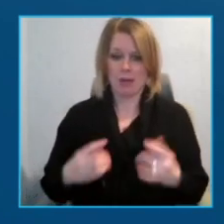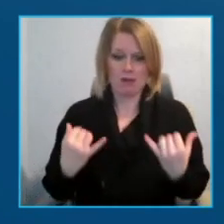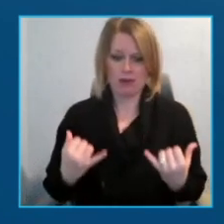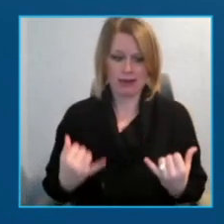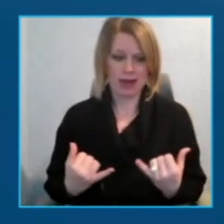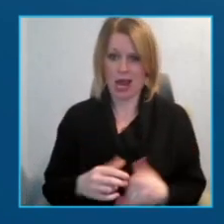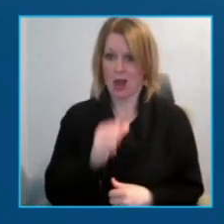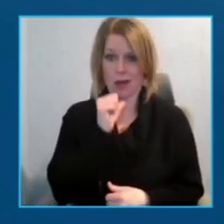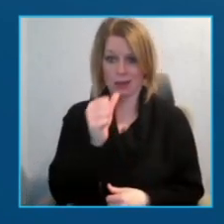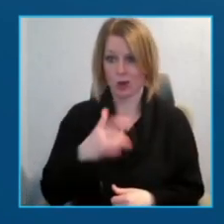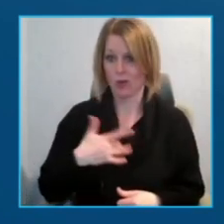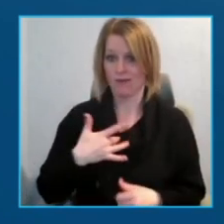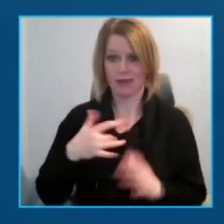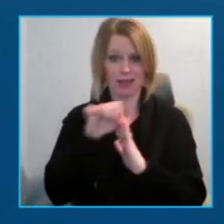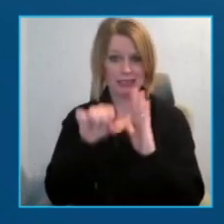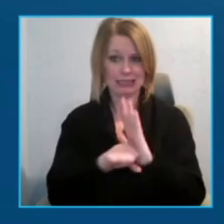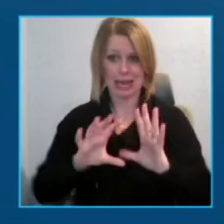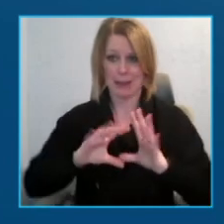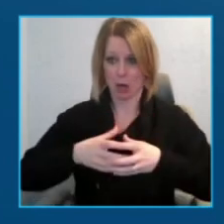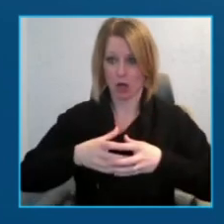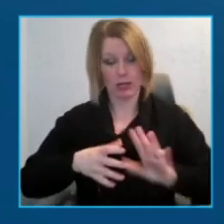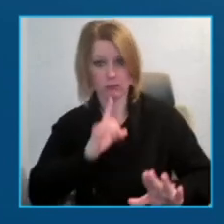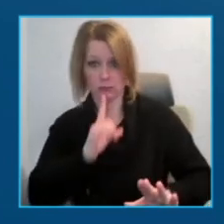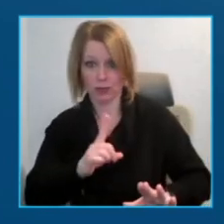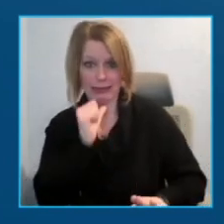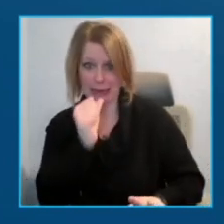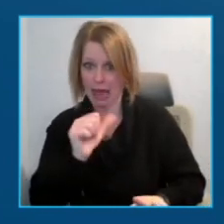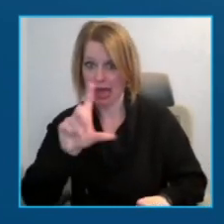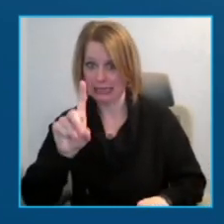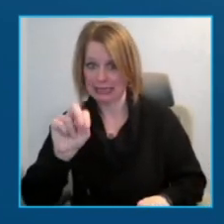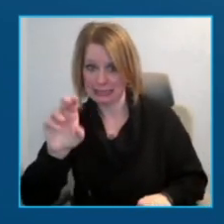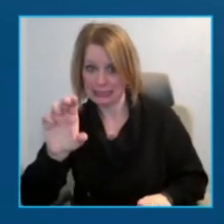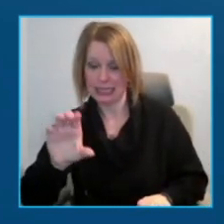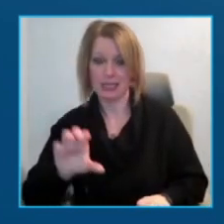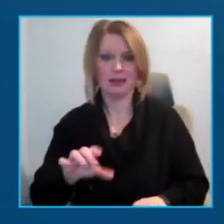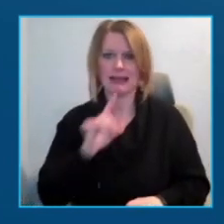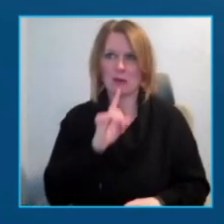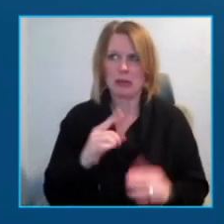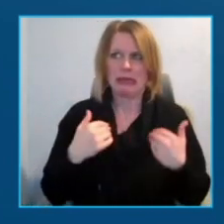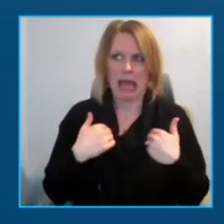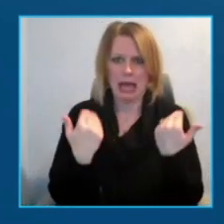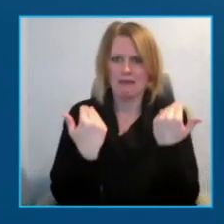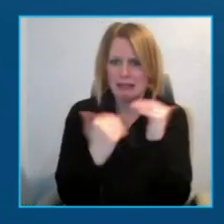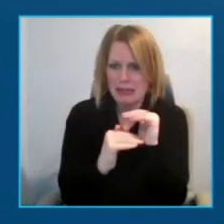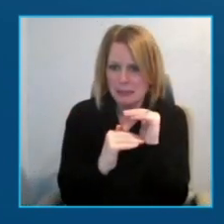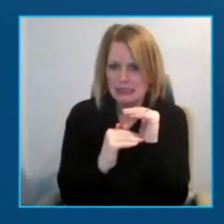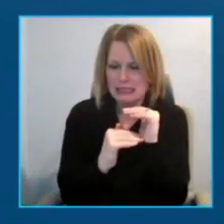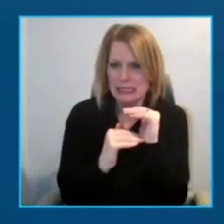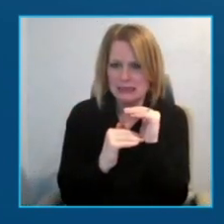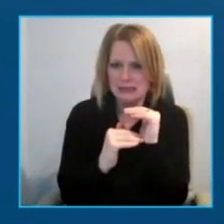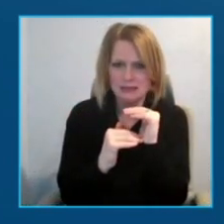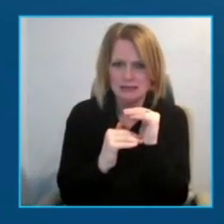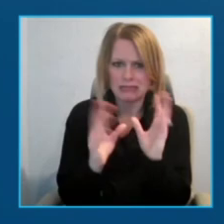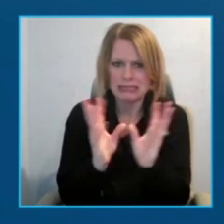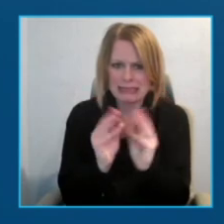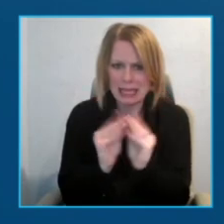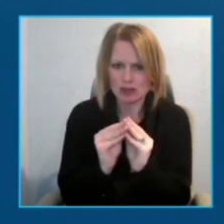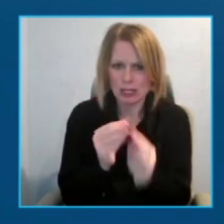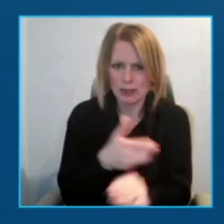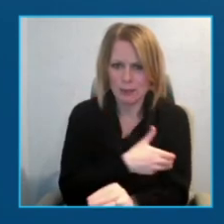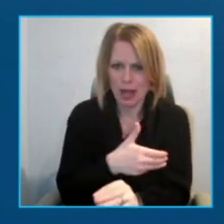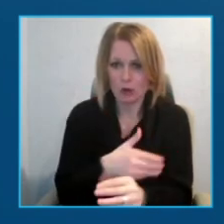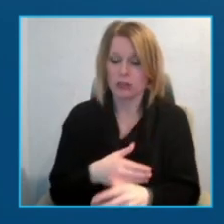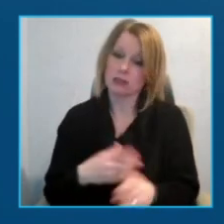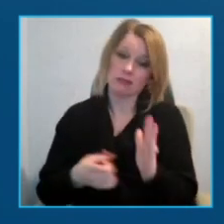country, and certainly not the DNC, that has super limited executive session powers. Sometimes you have to do it for